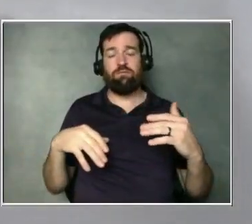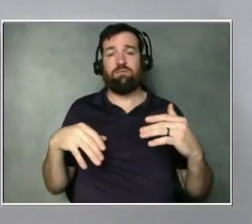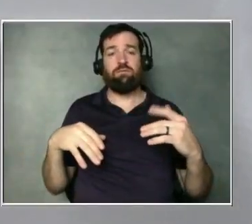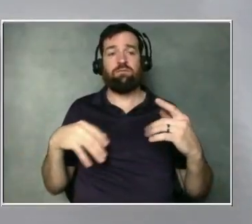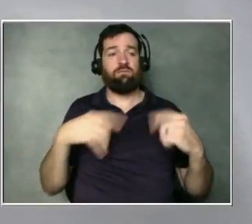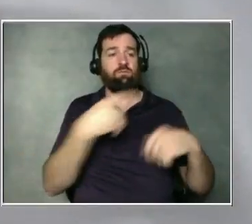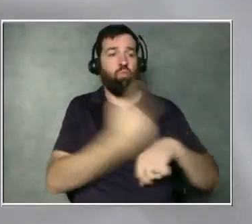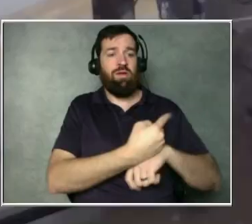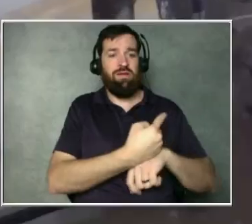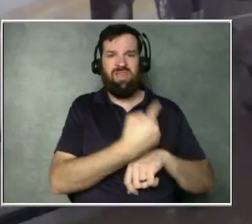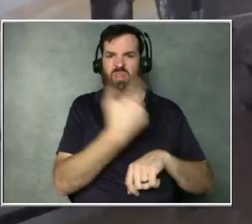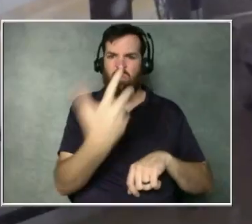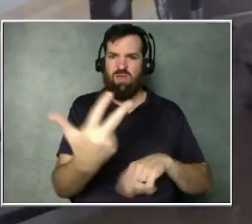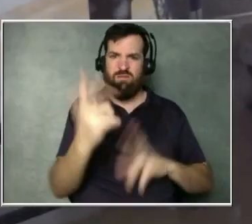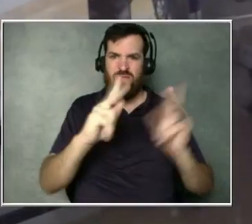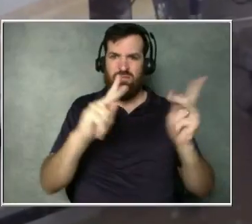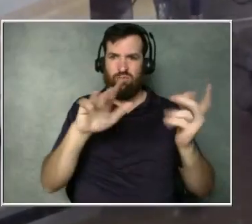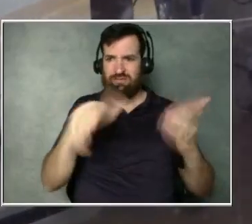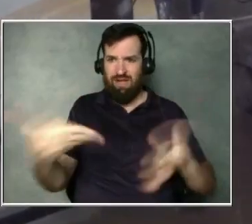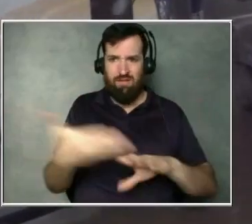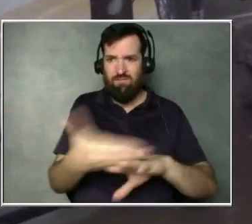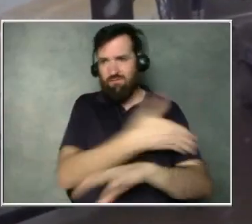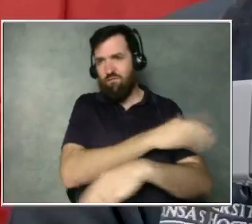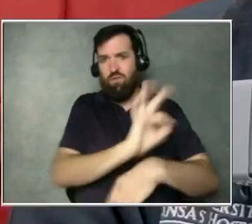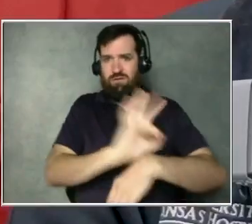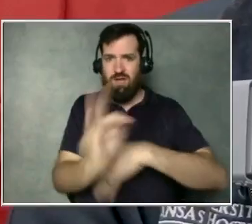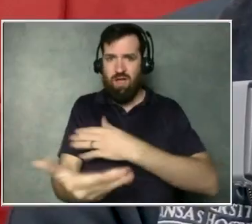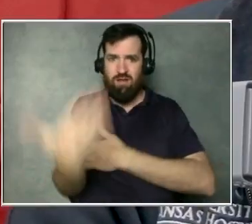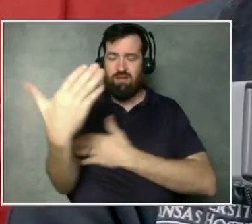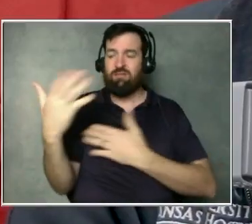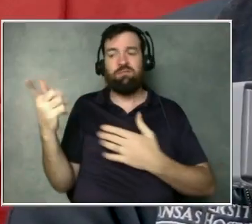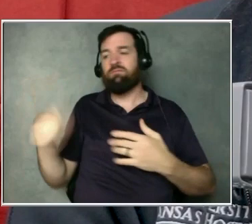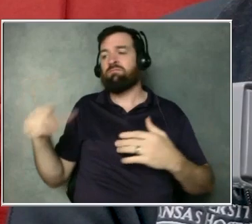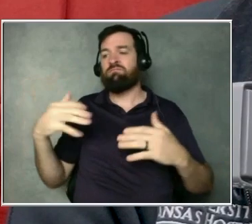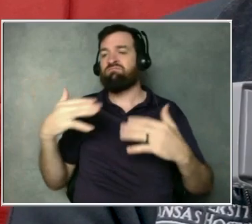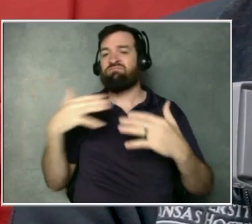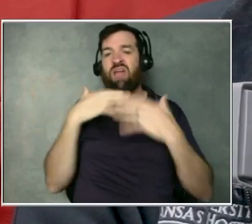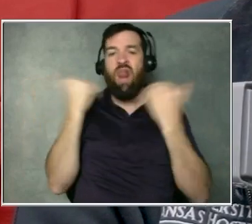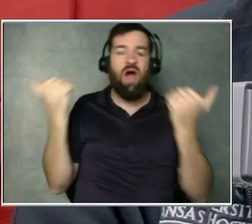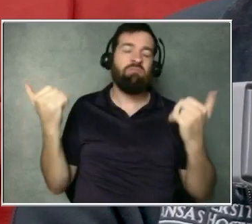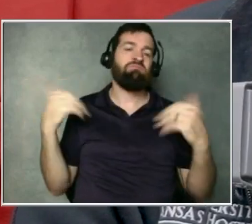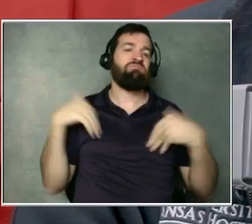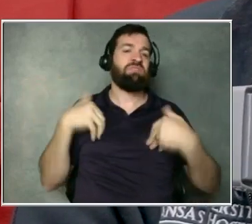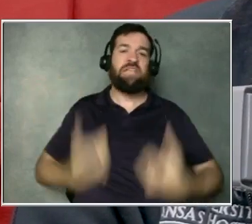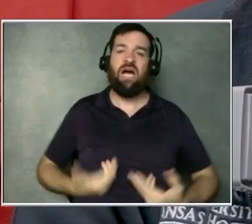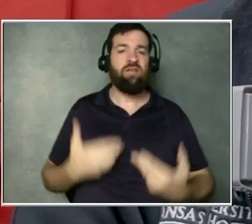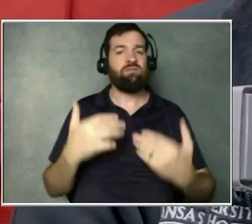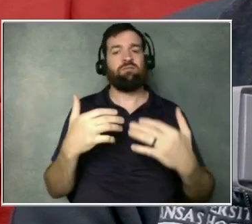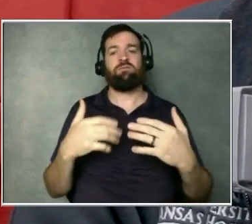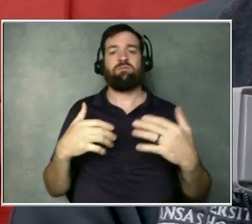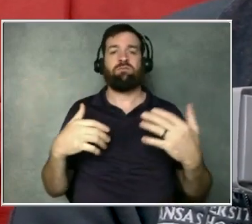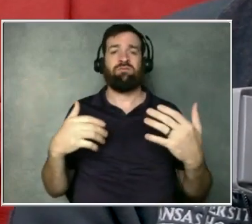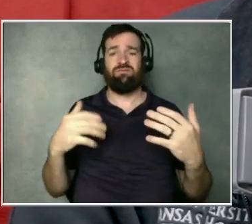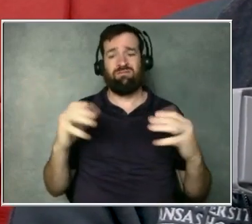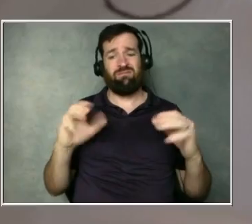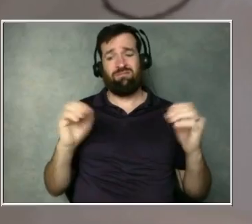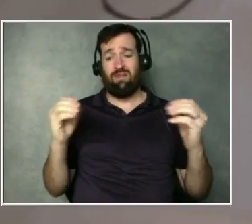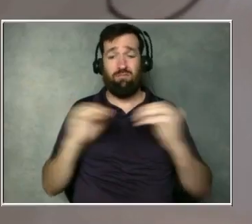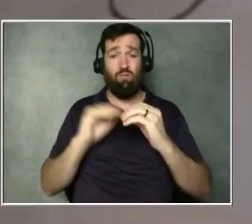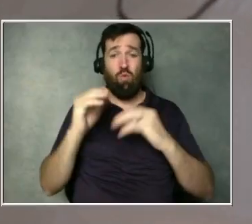people die before 9 a.m. You know, lots of people they're tired of it, they're sick of hearing about it, right? Nobody's more tired of it than we